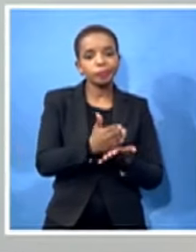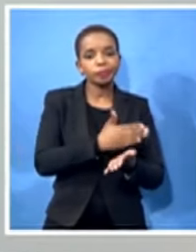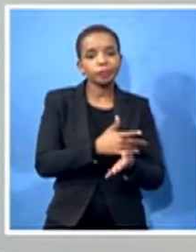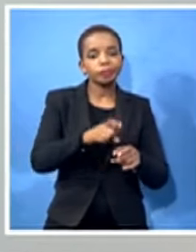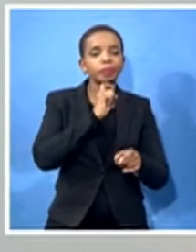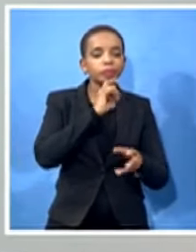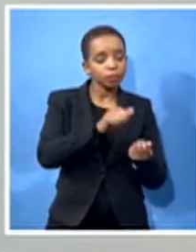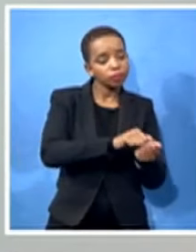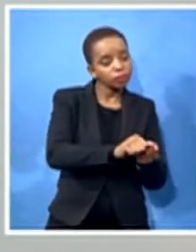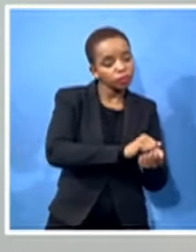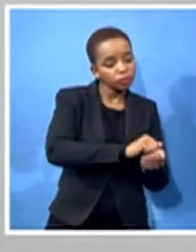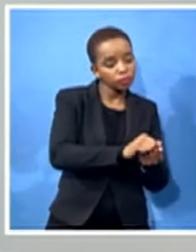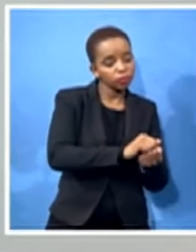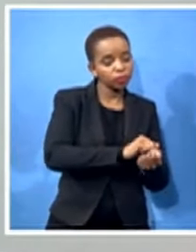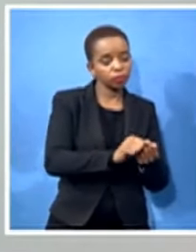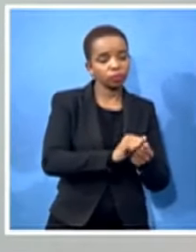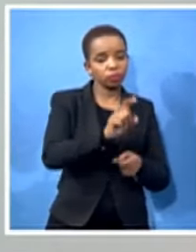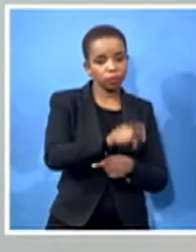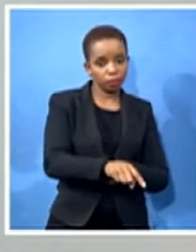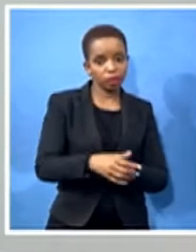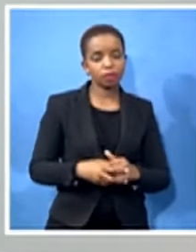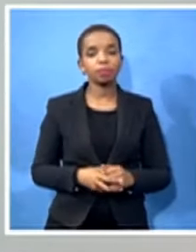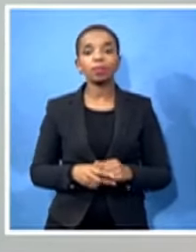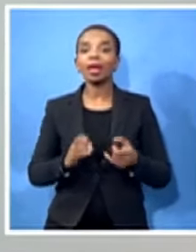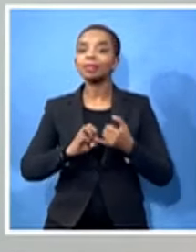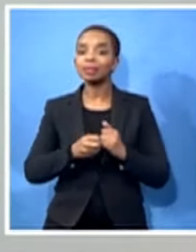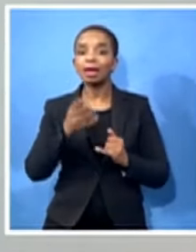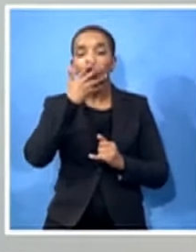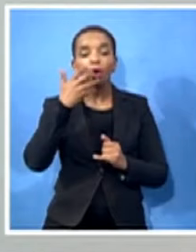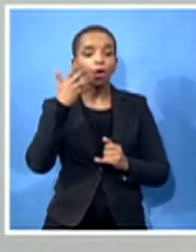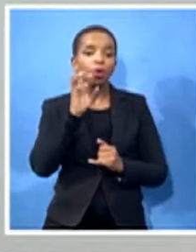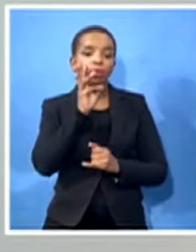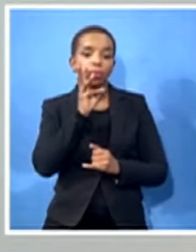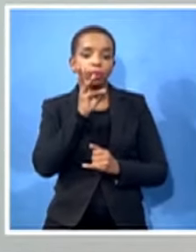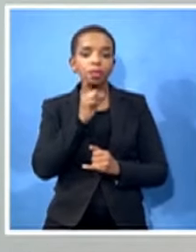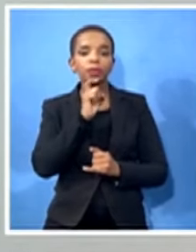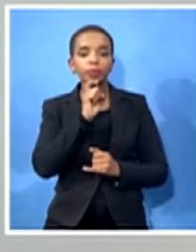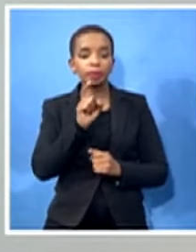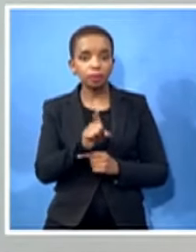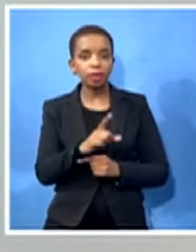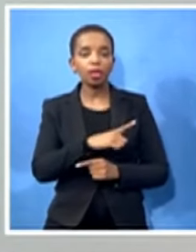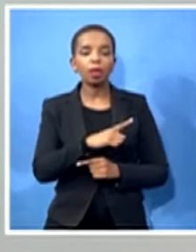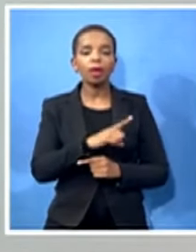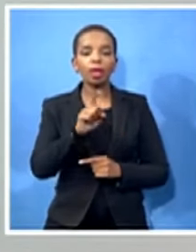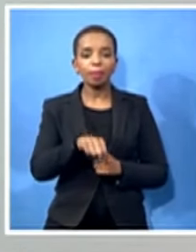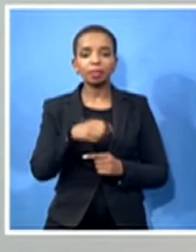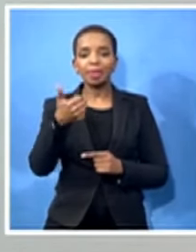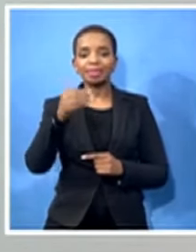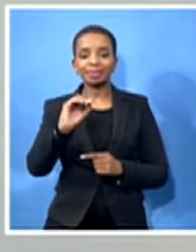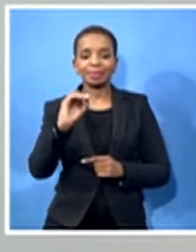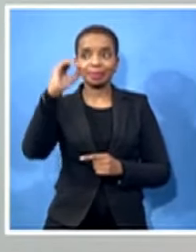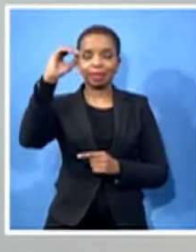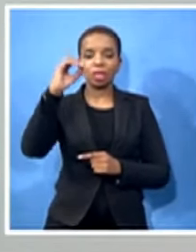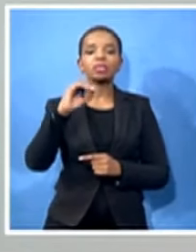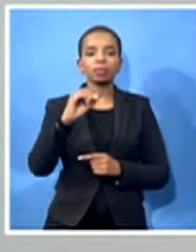hot water to wash these garments. So I recommended a temperature of 60 degrees centigrade or above to actually ensure that, when